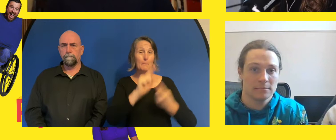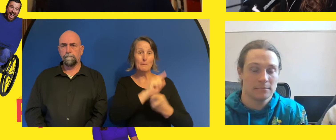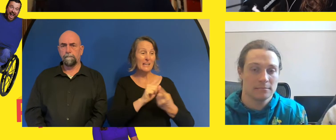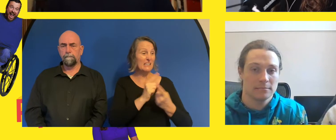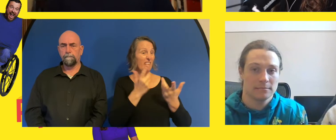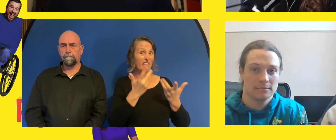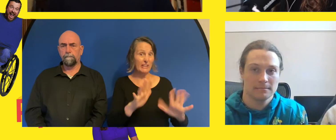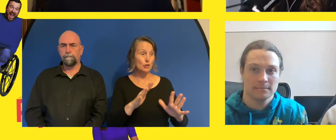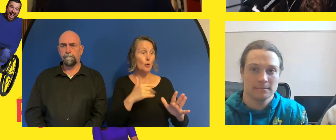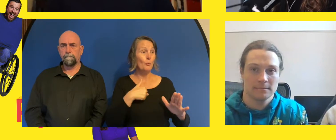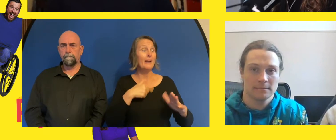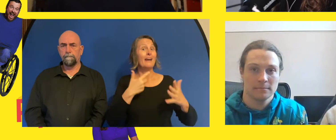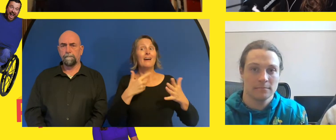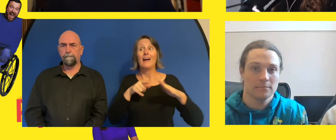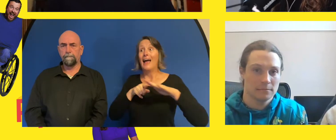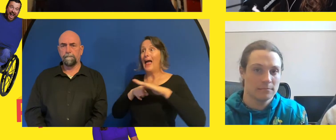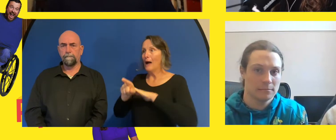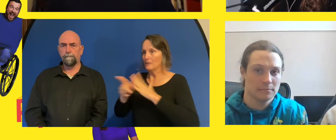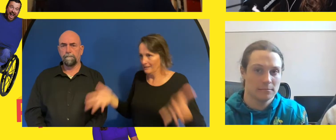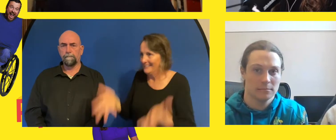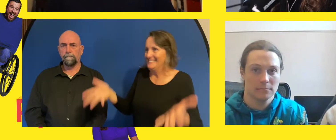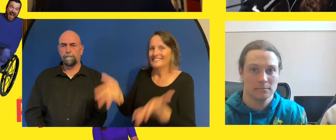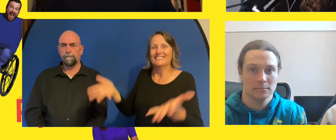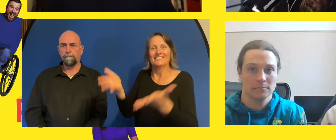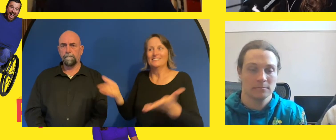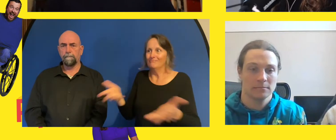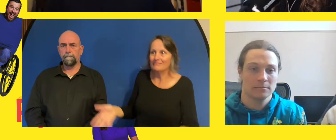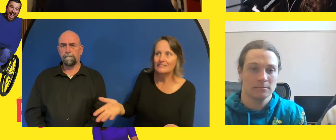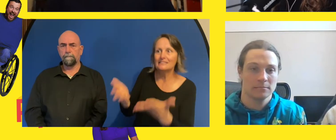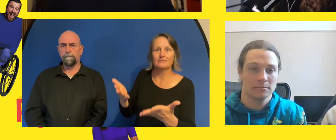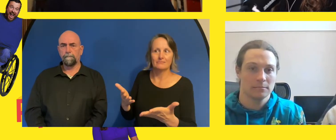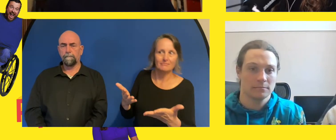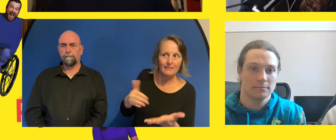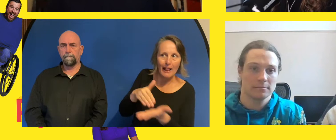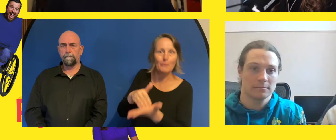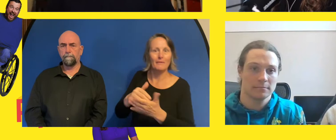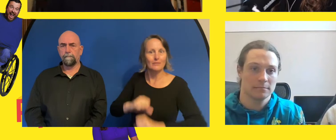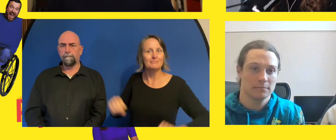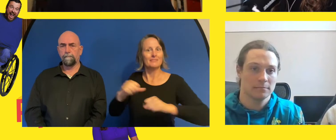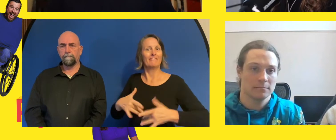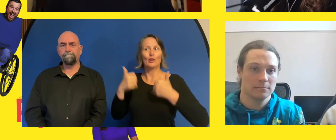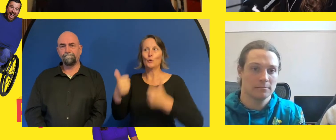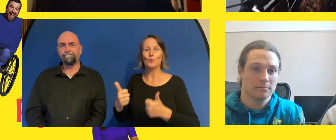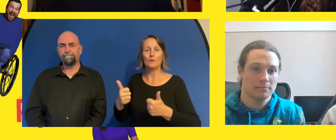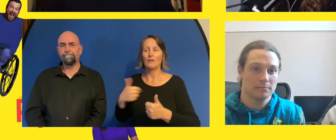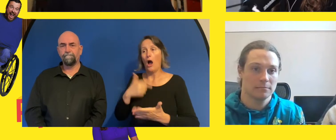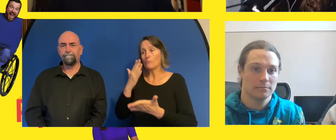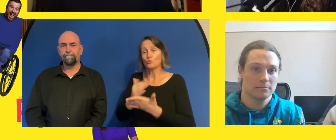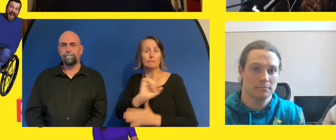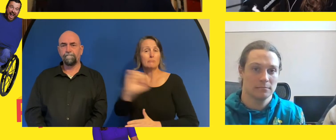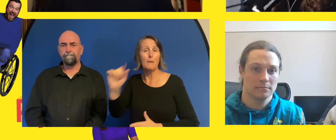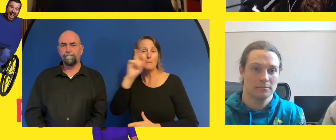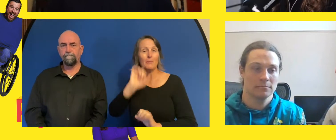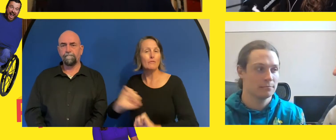of that meeting, if the athletes are not talking about it and wanting to know information, they're focused on what they're there to do, which is to compete. I'm sure they would have had their own